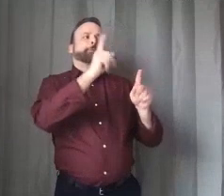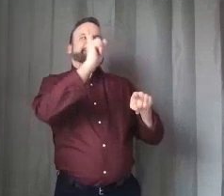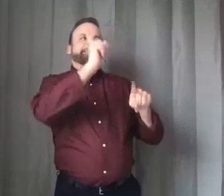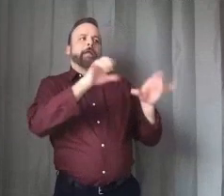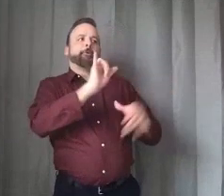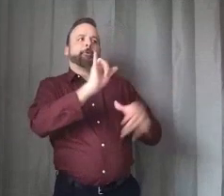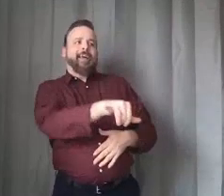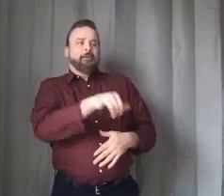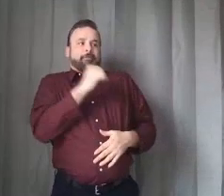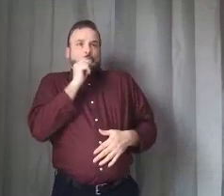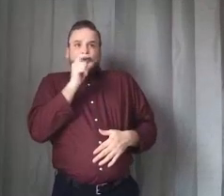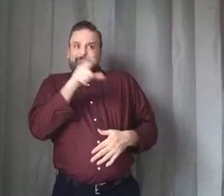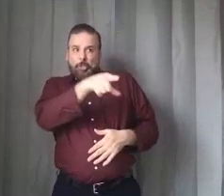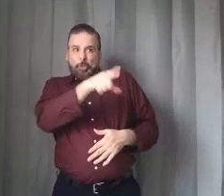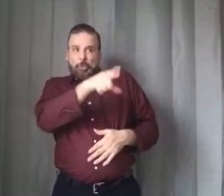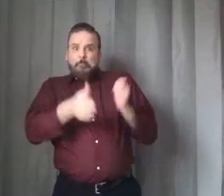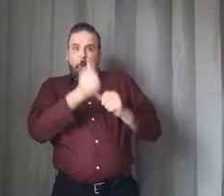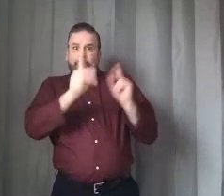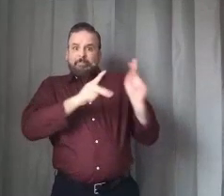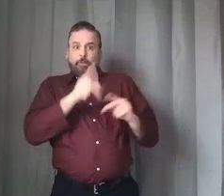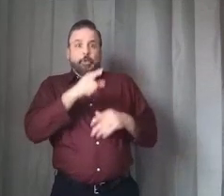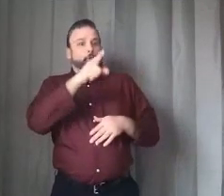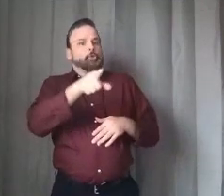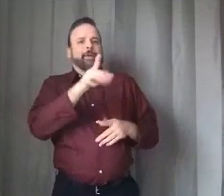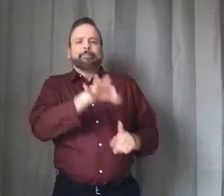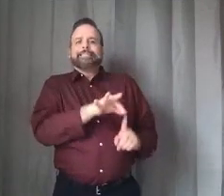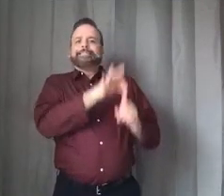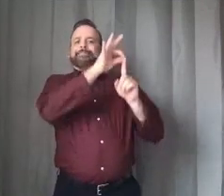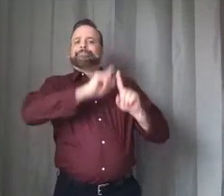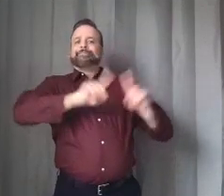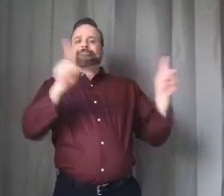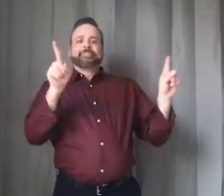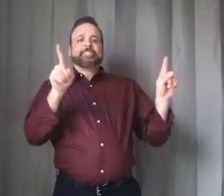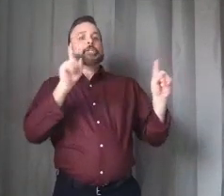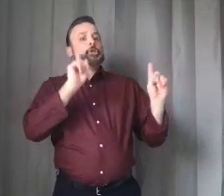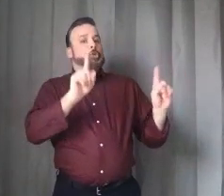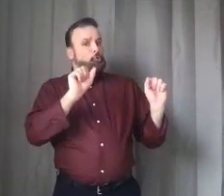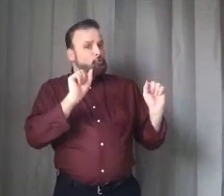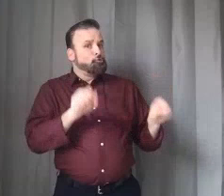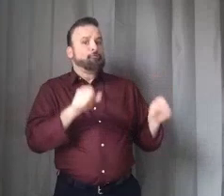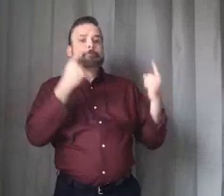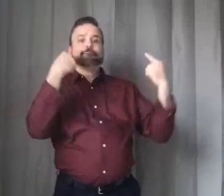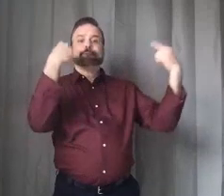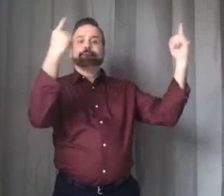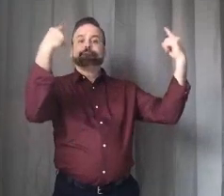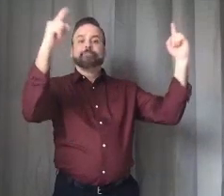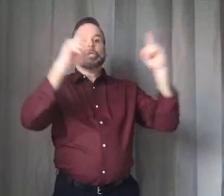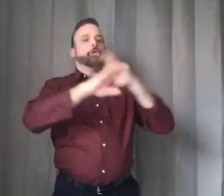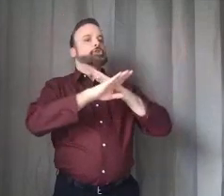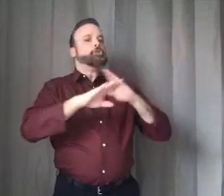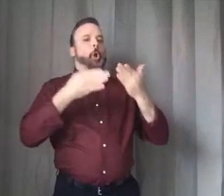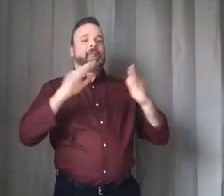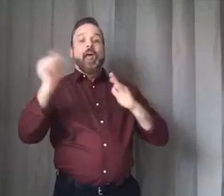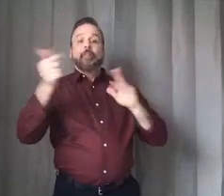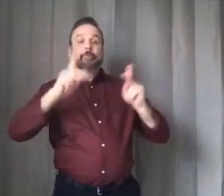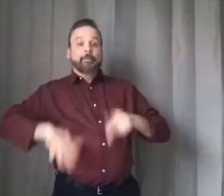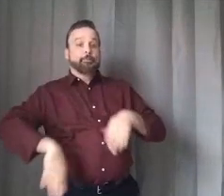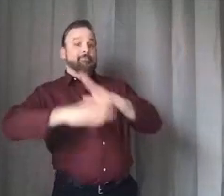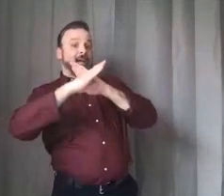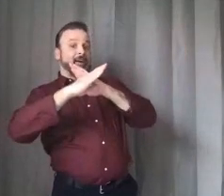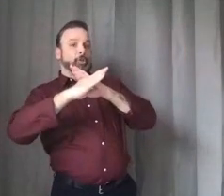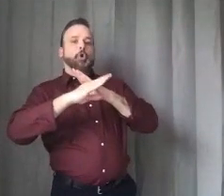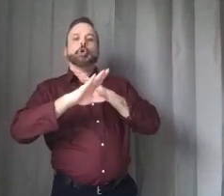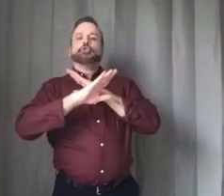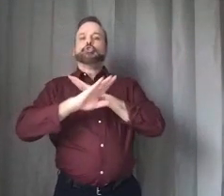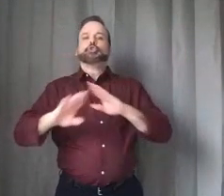however you choose to view it. You can make it happen. Don't let anybody get in your way and never get in your own way, which is